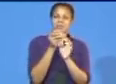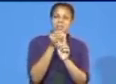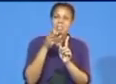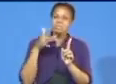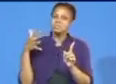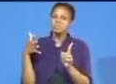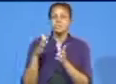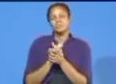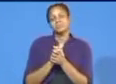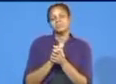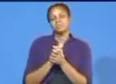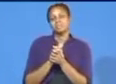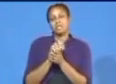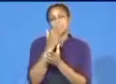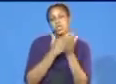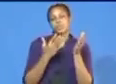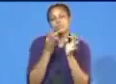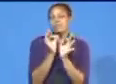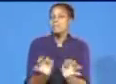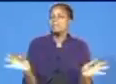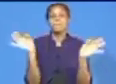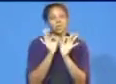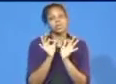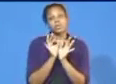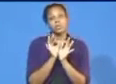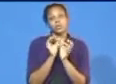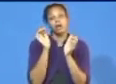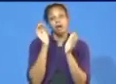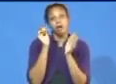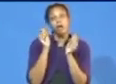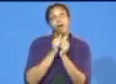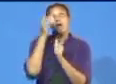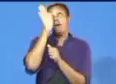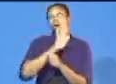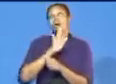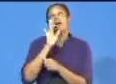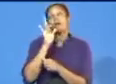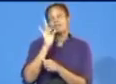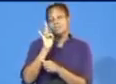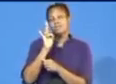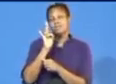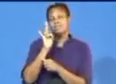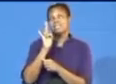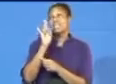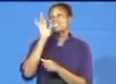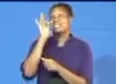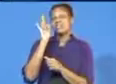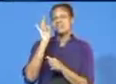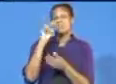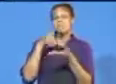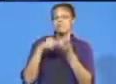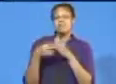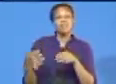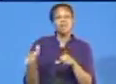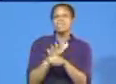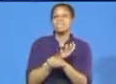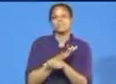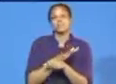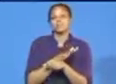There's something significant with God and seven. Seven is the number of completion. You have in the